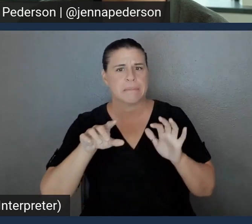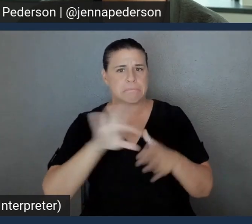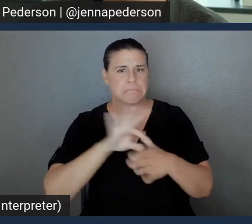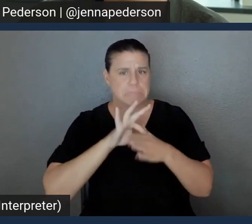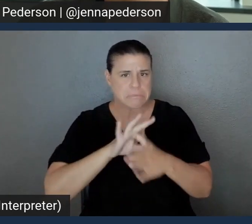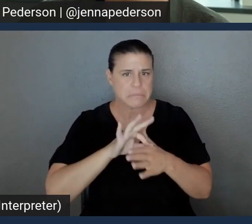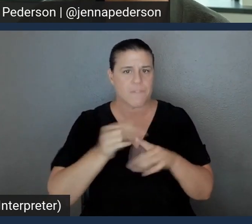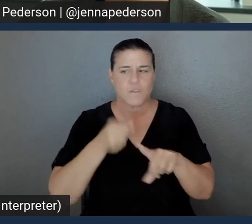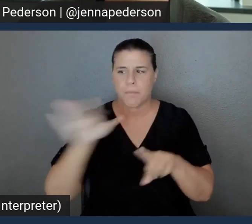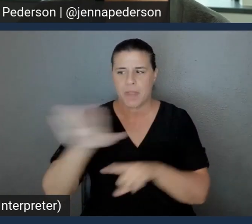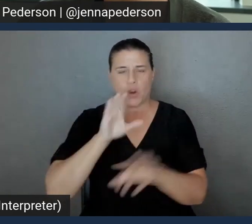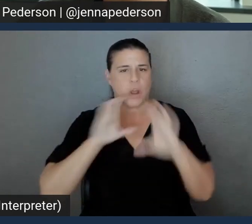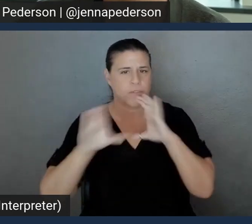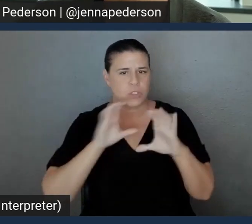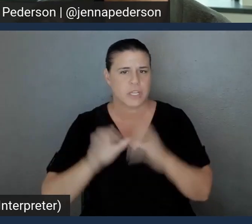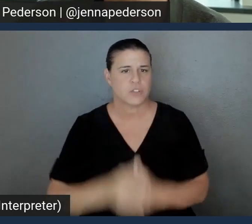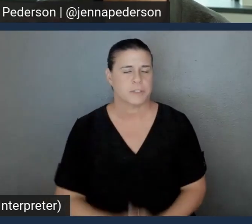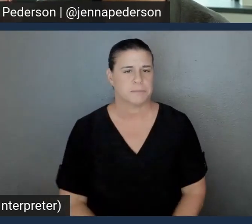conversations.